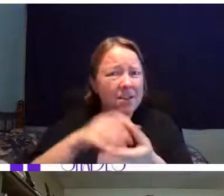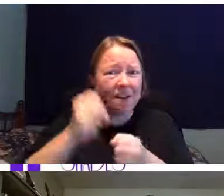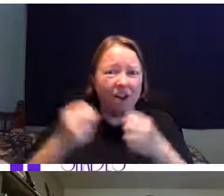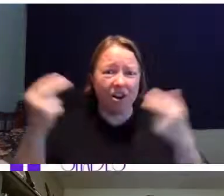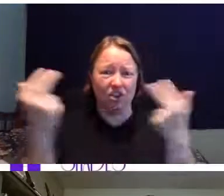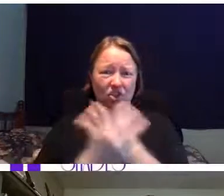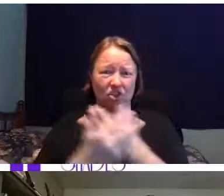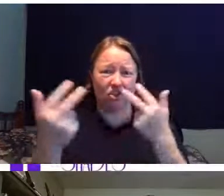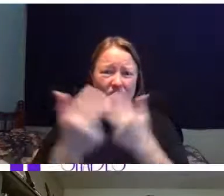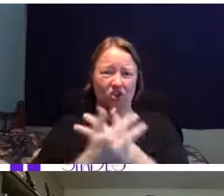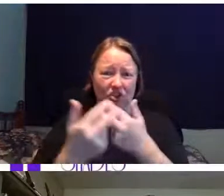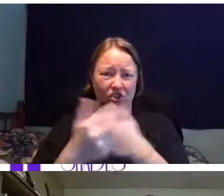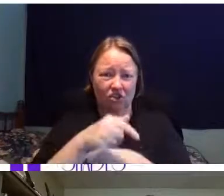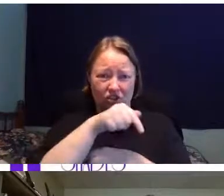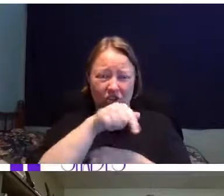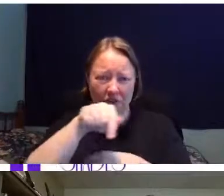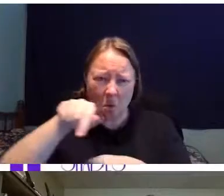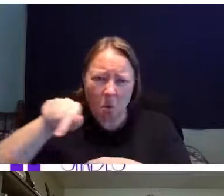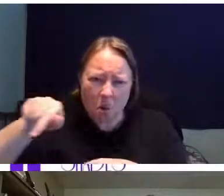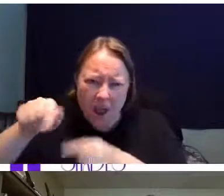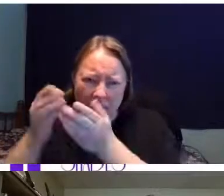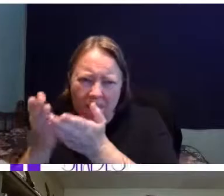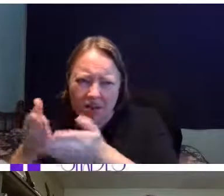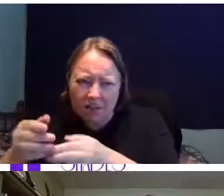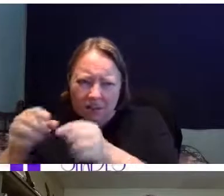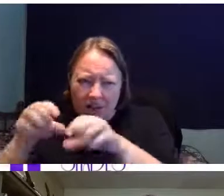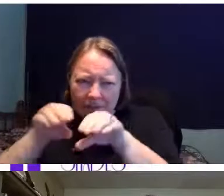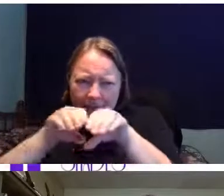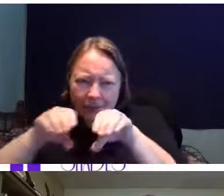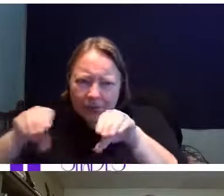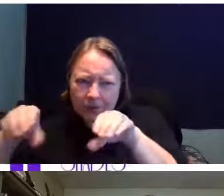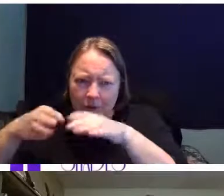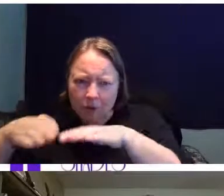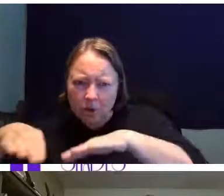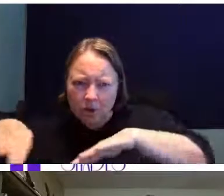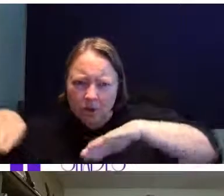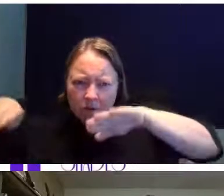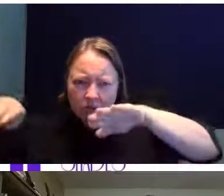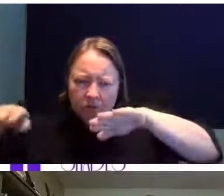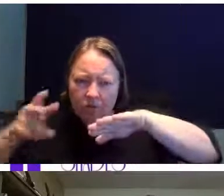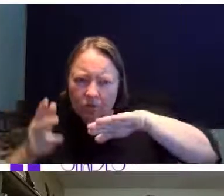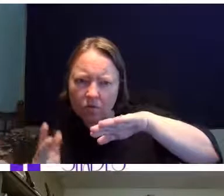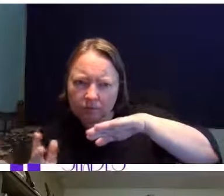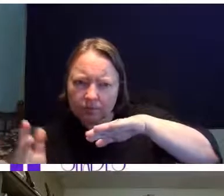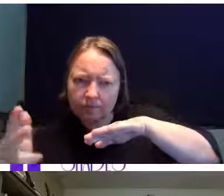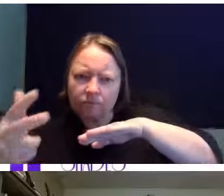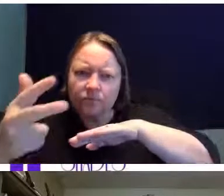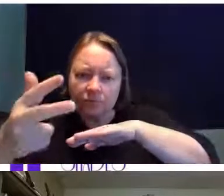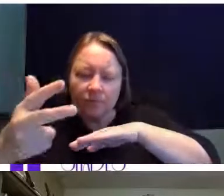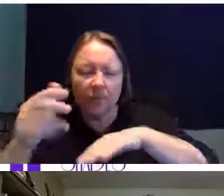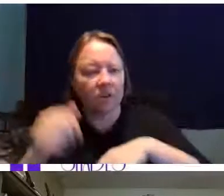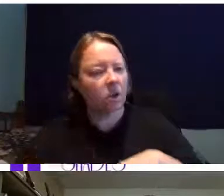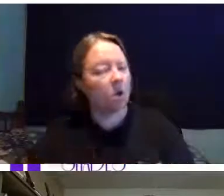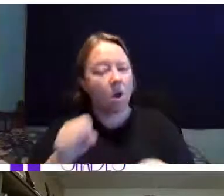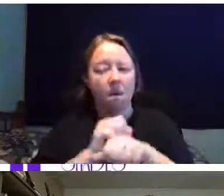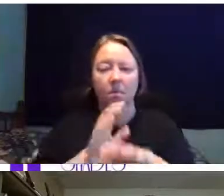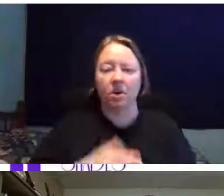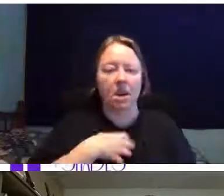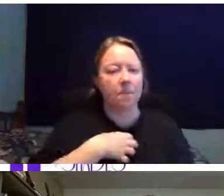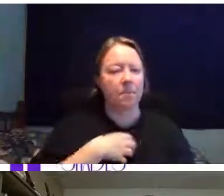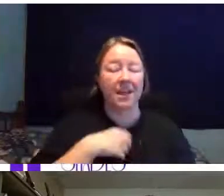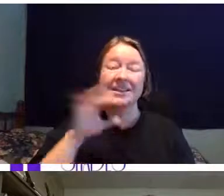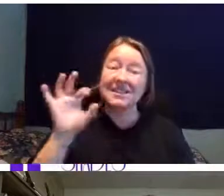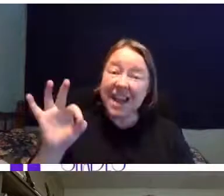get down to a curb cutaway. And the employees have complained, and this has been for 9 years